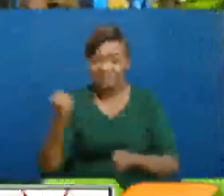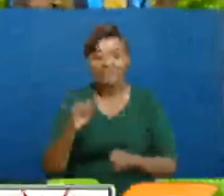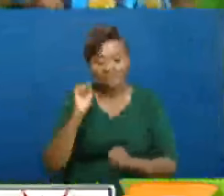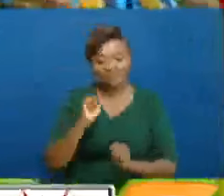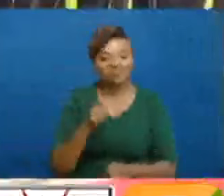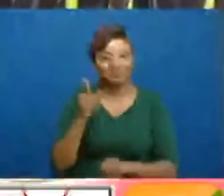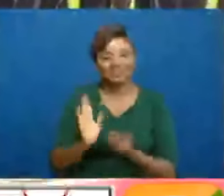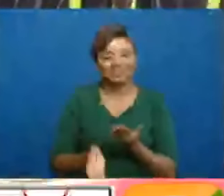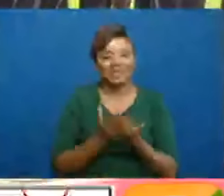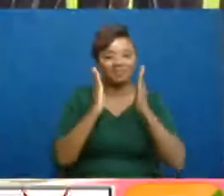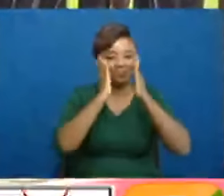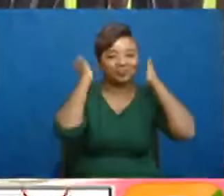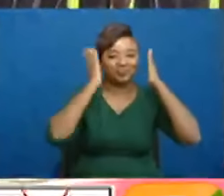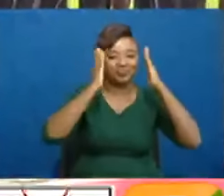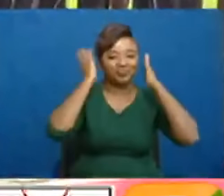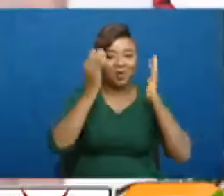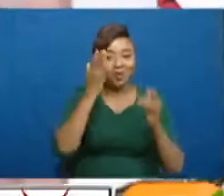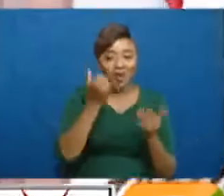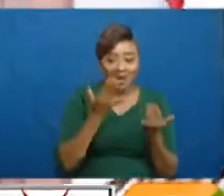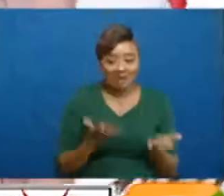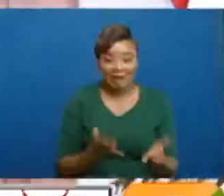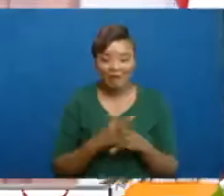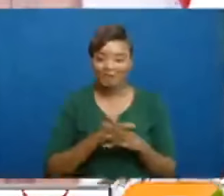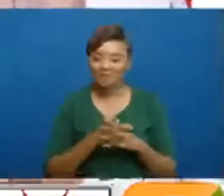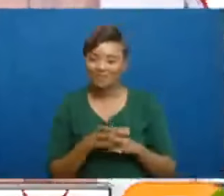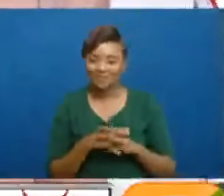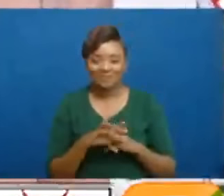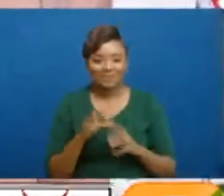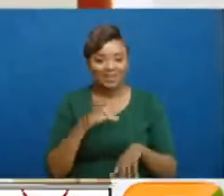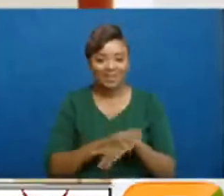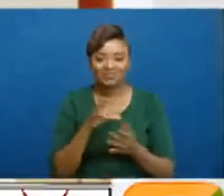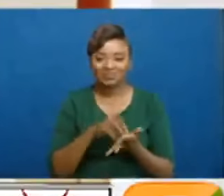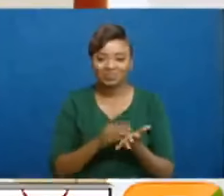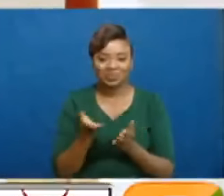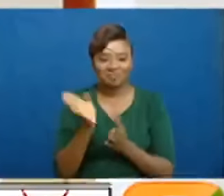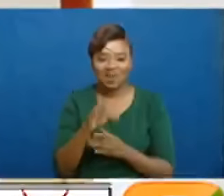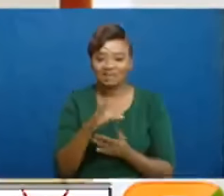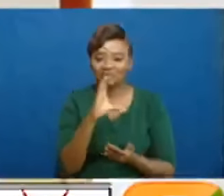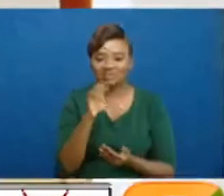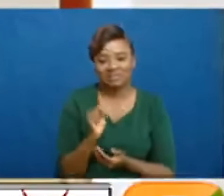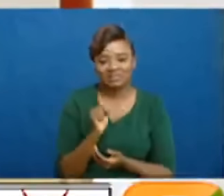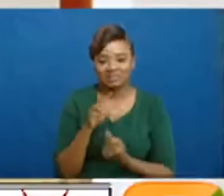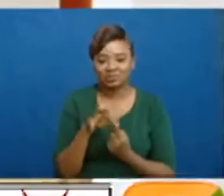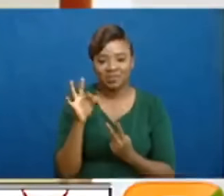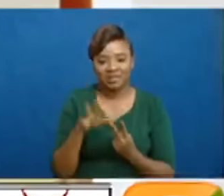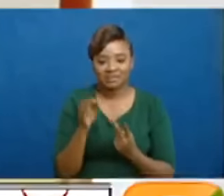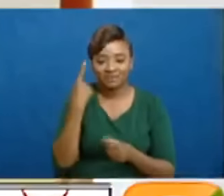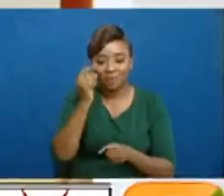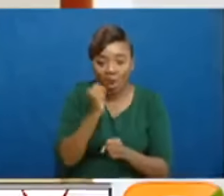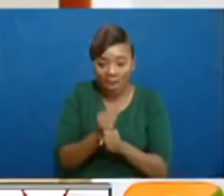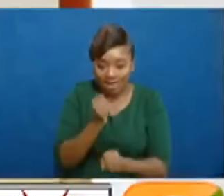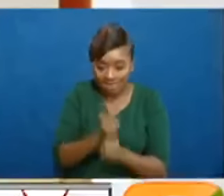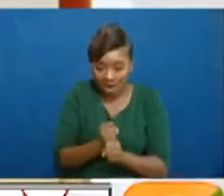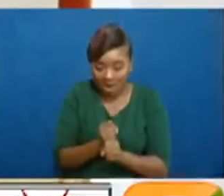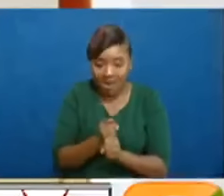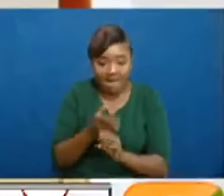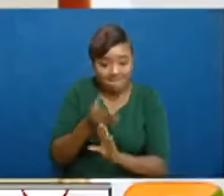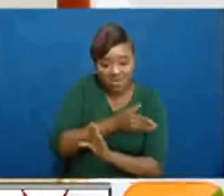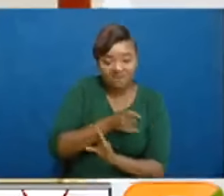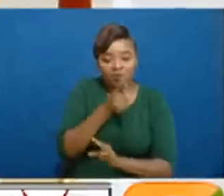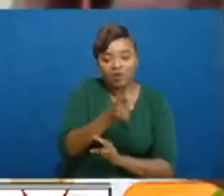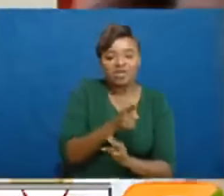tourism could well get his third bite of the cabinet cherry as he was named nominee for CS Labour. Previously, Mutua held the